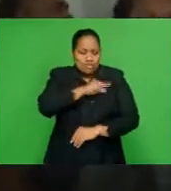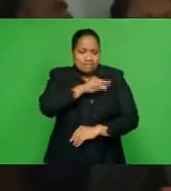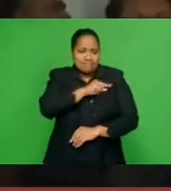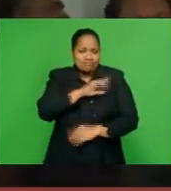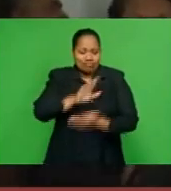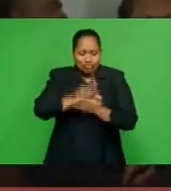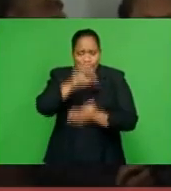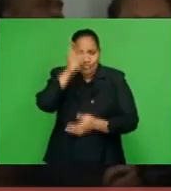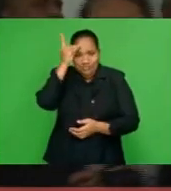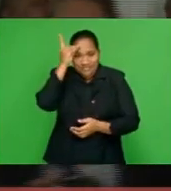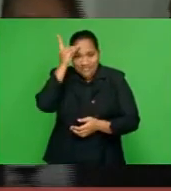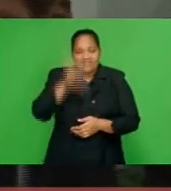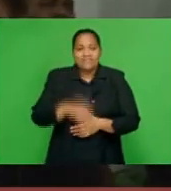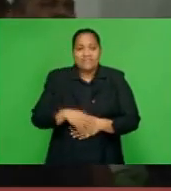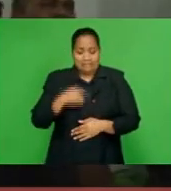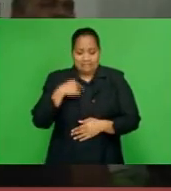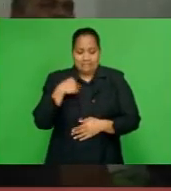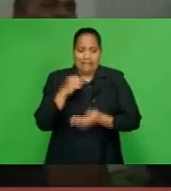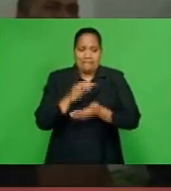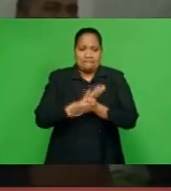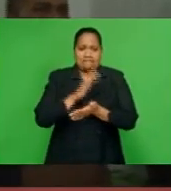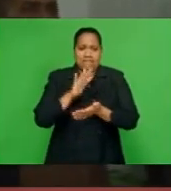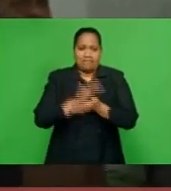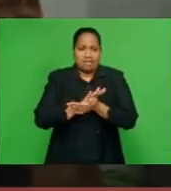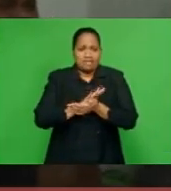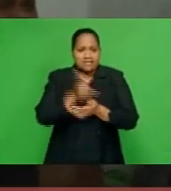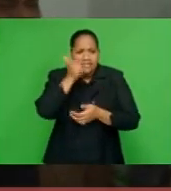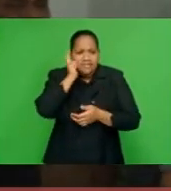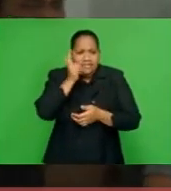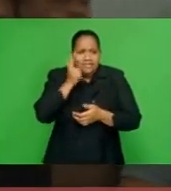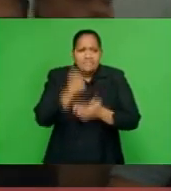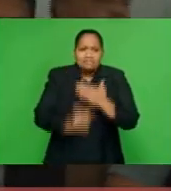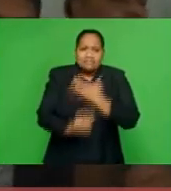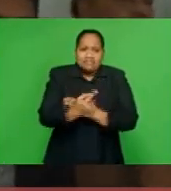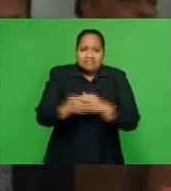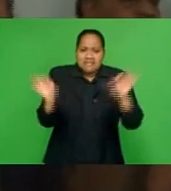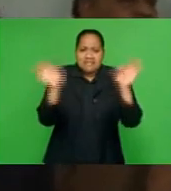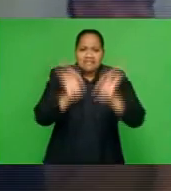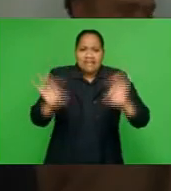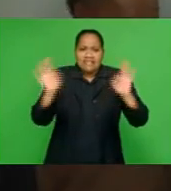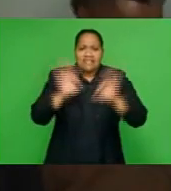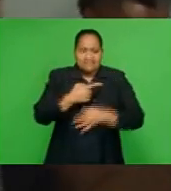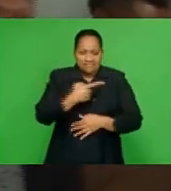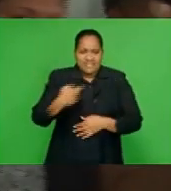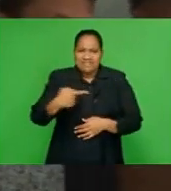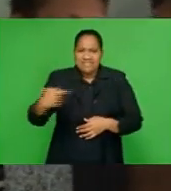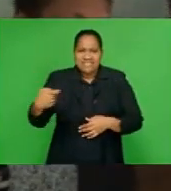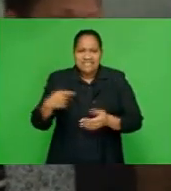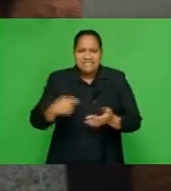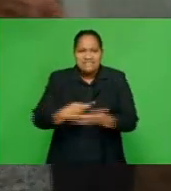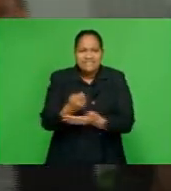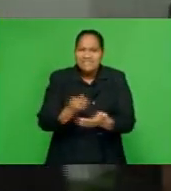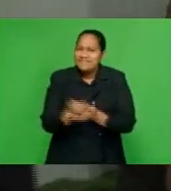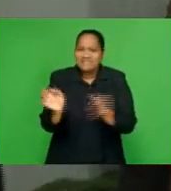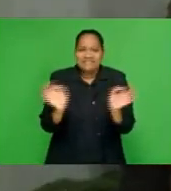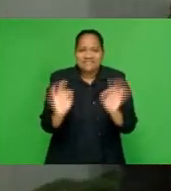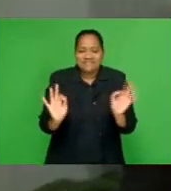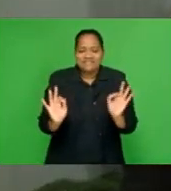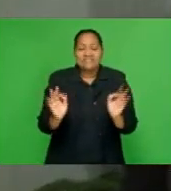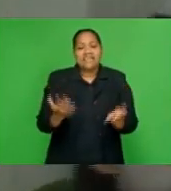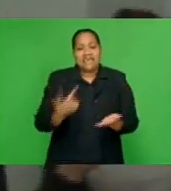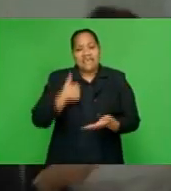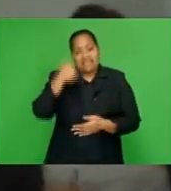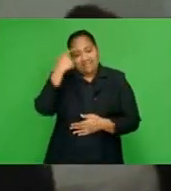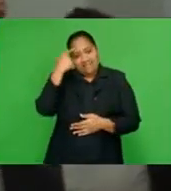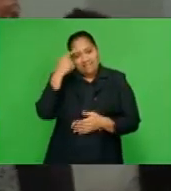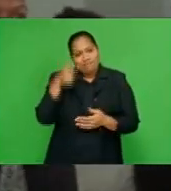happy that my teachers will not go through any pay cut, and I'm sure they're happy. And I think the